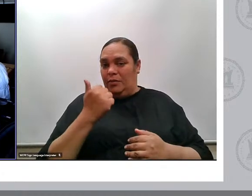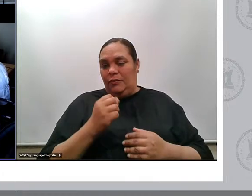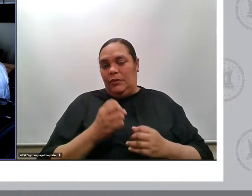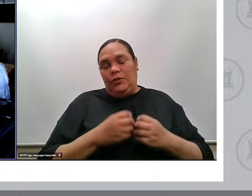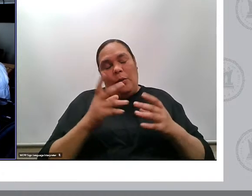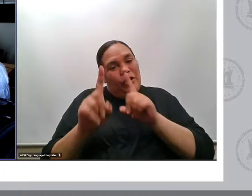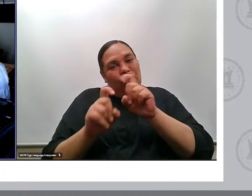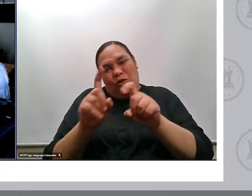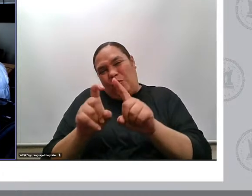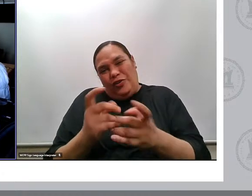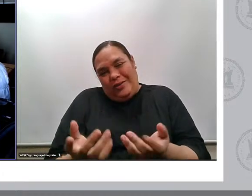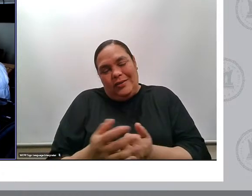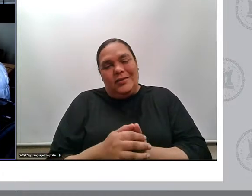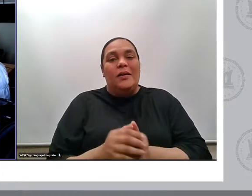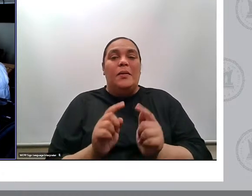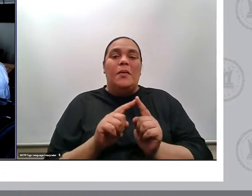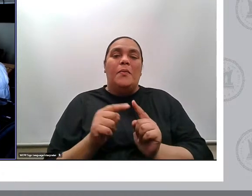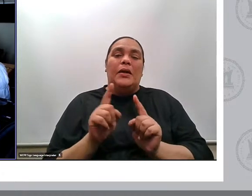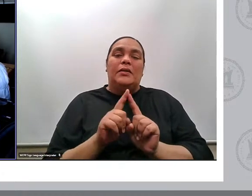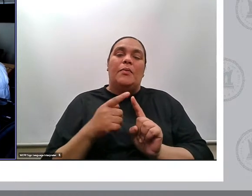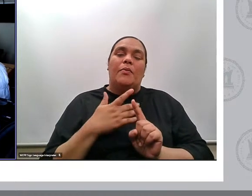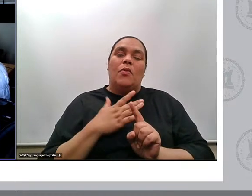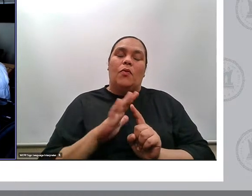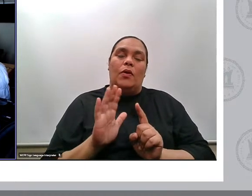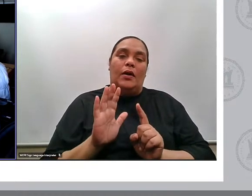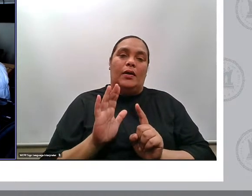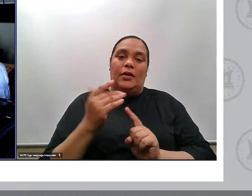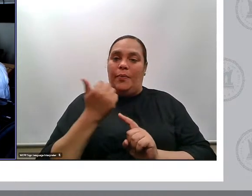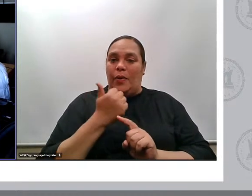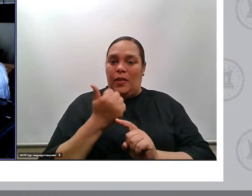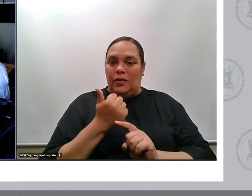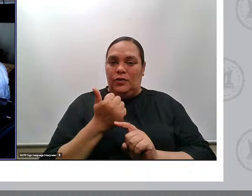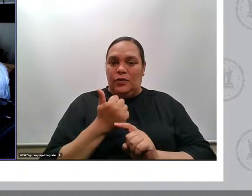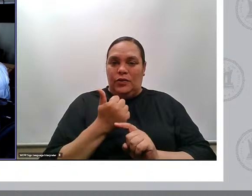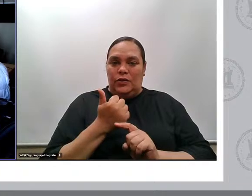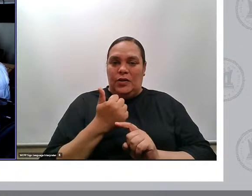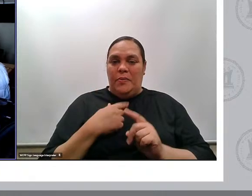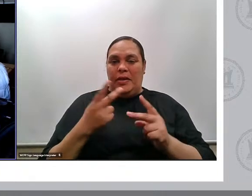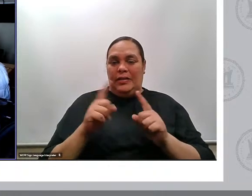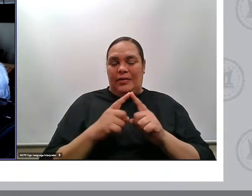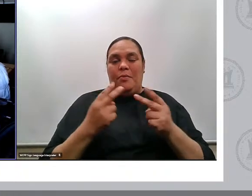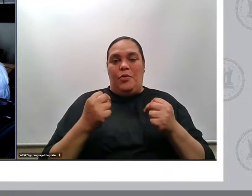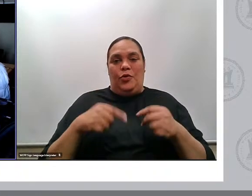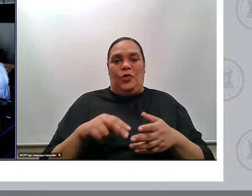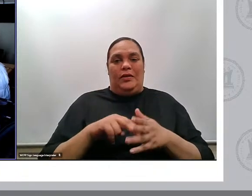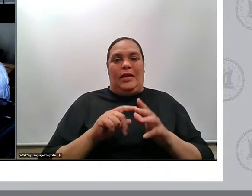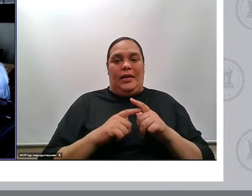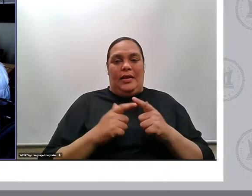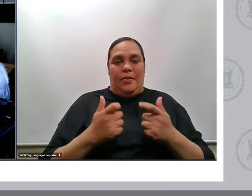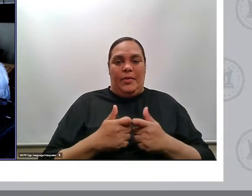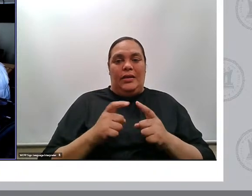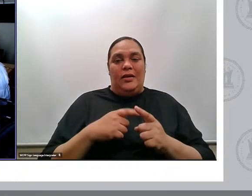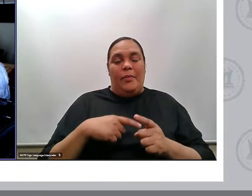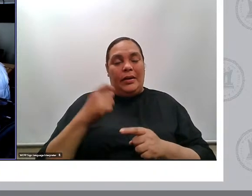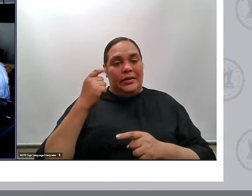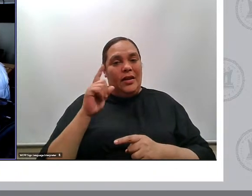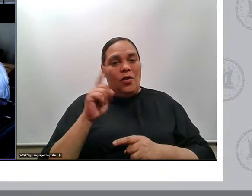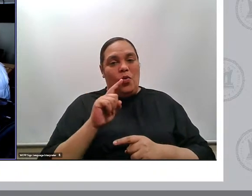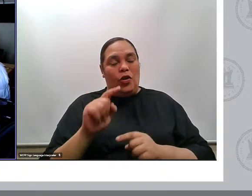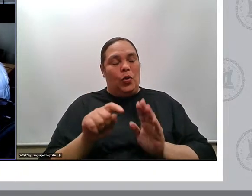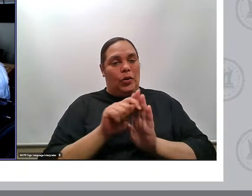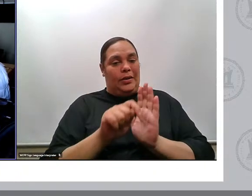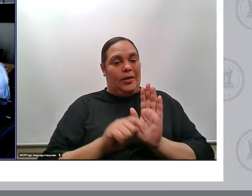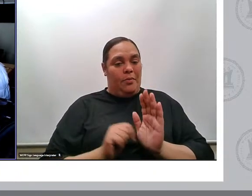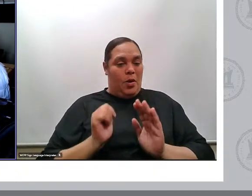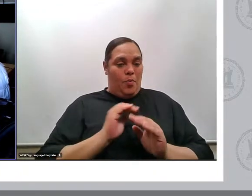of questions. I wanted to just, and apologies, I am new to this standing committee, just understand what is the term of the